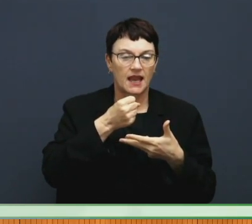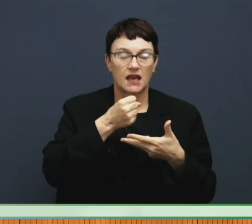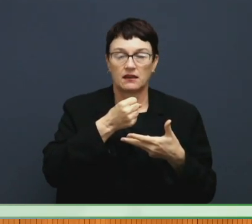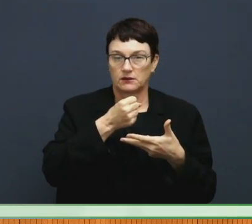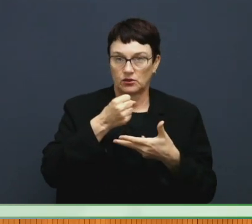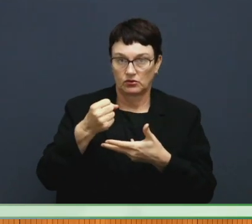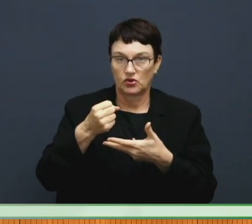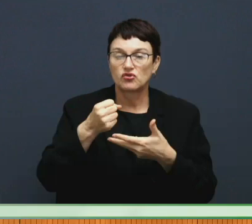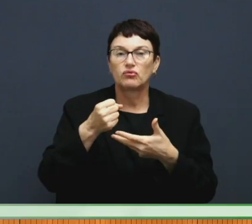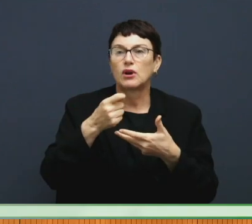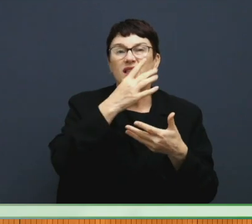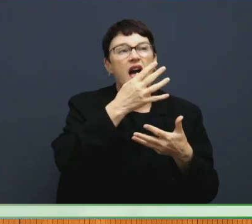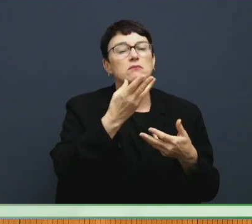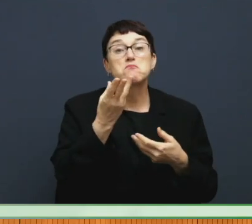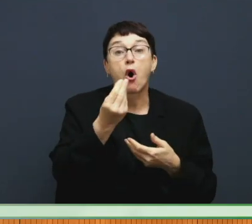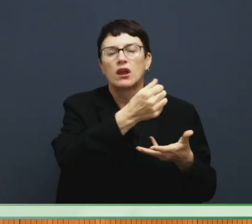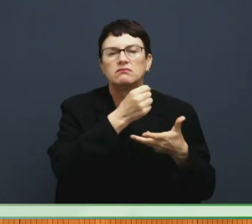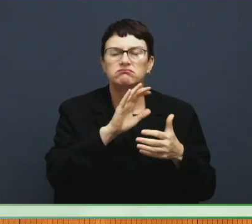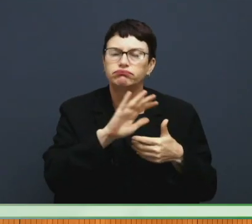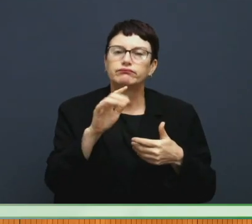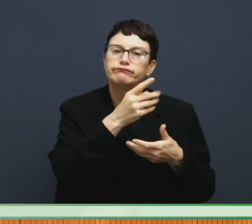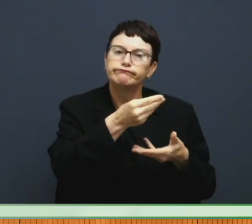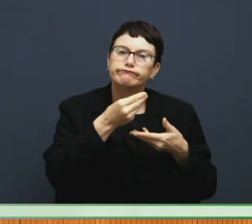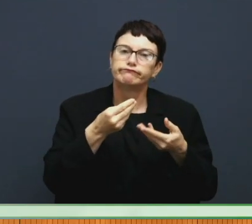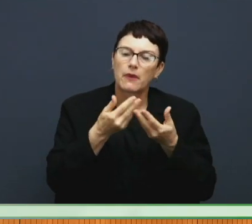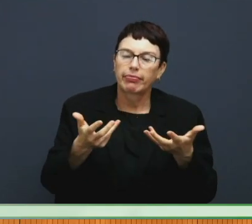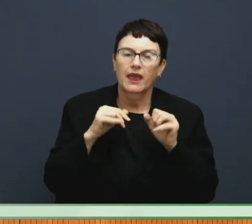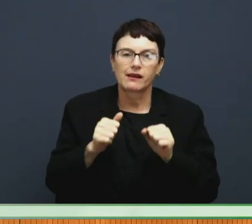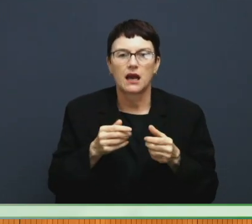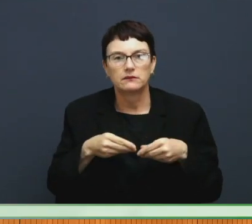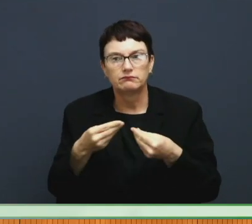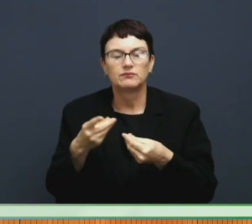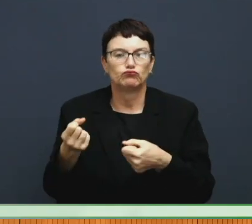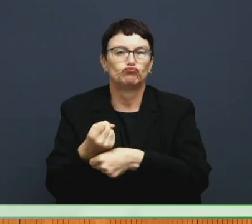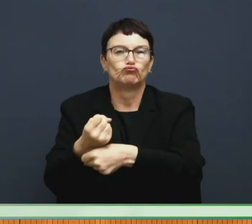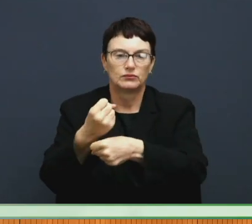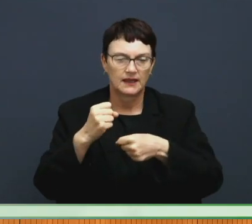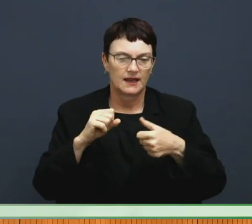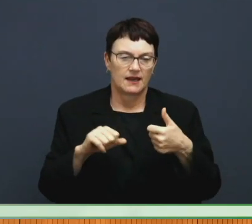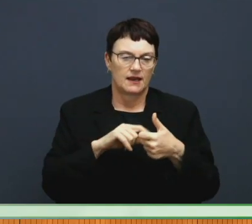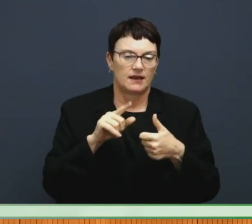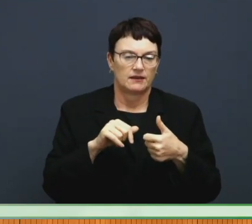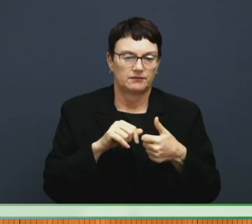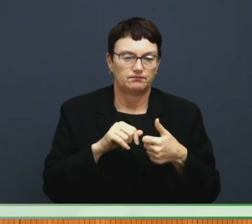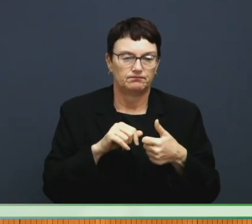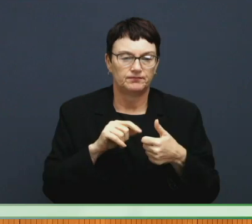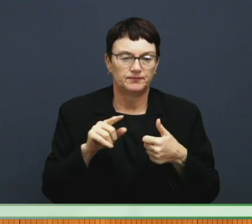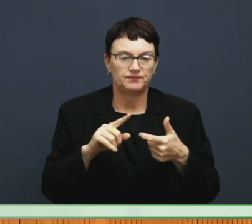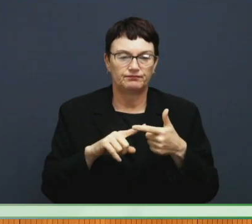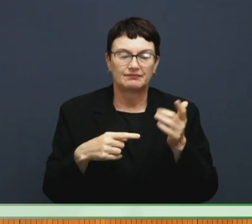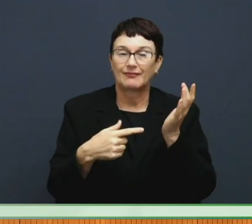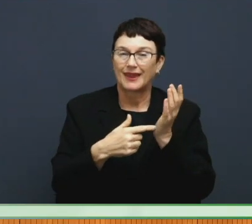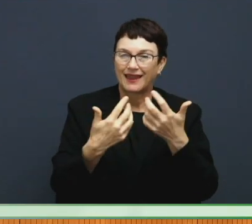support. For example, top global technicians are standard on campus to guide